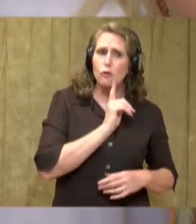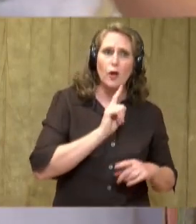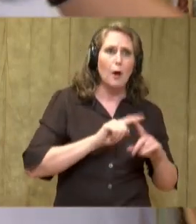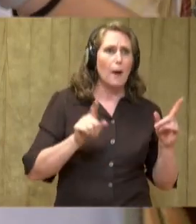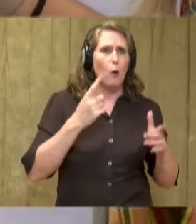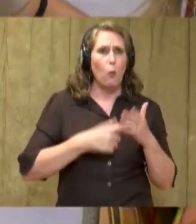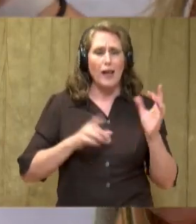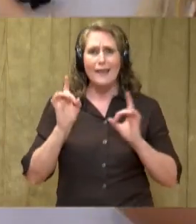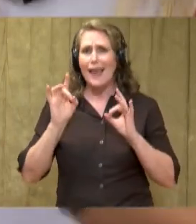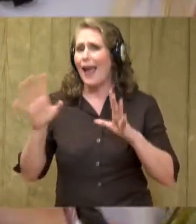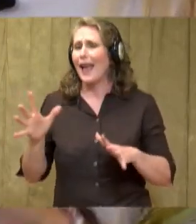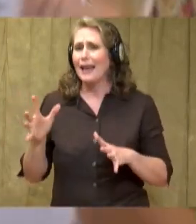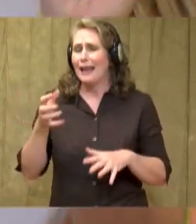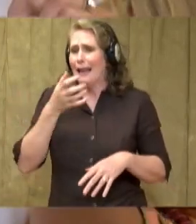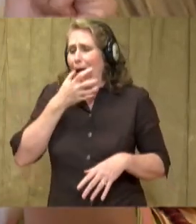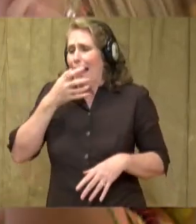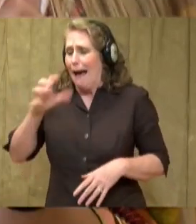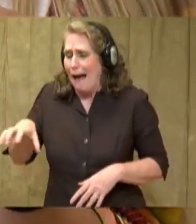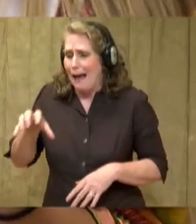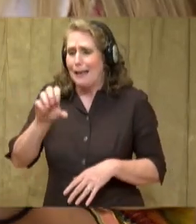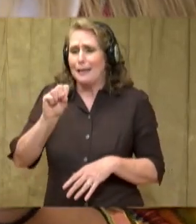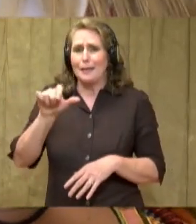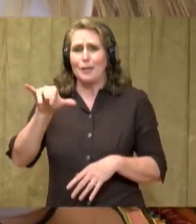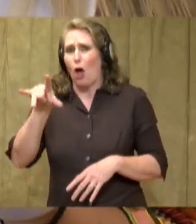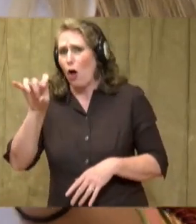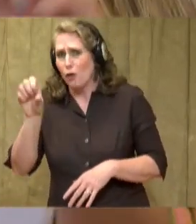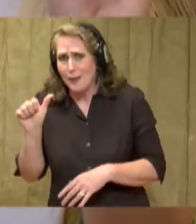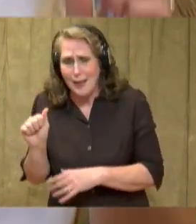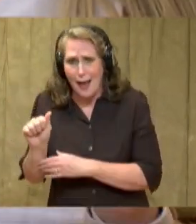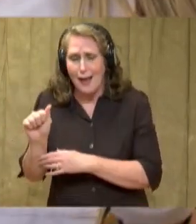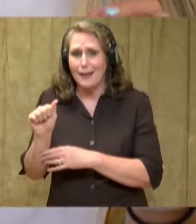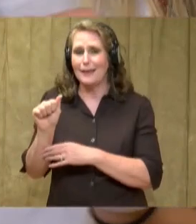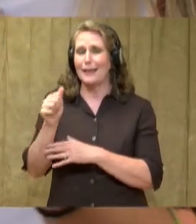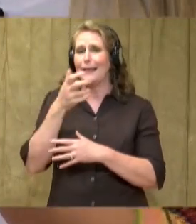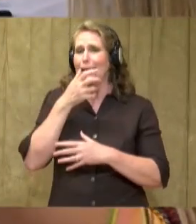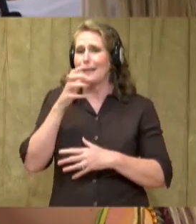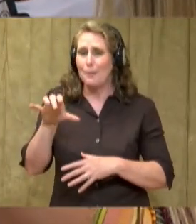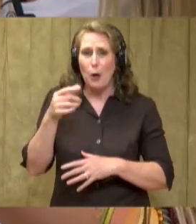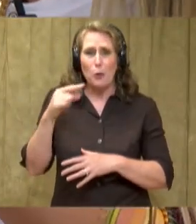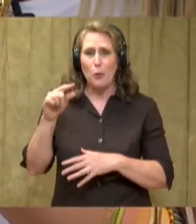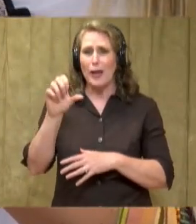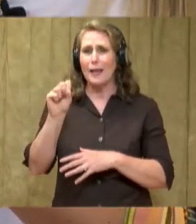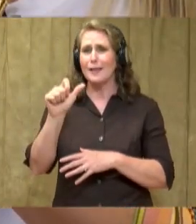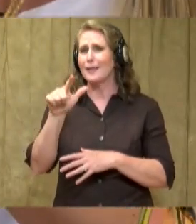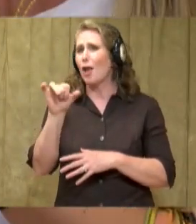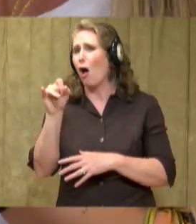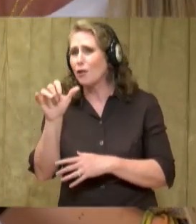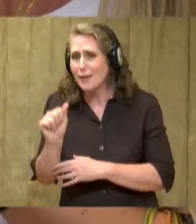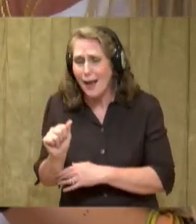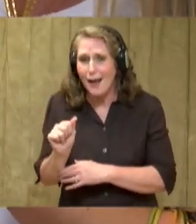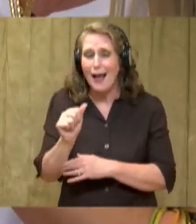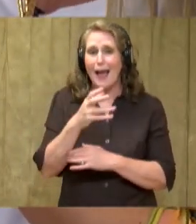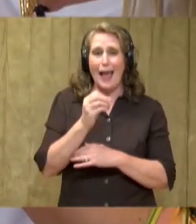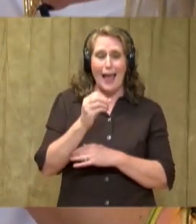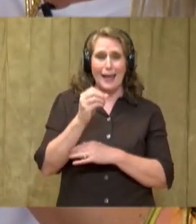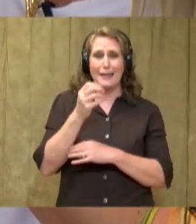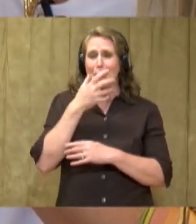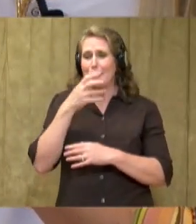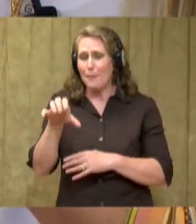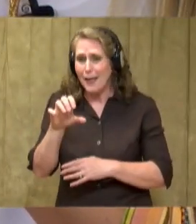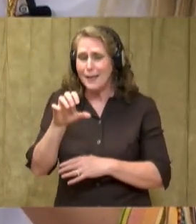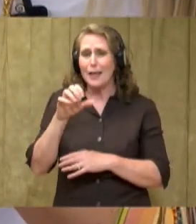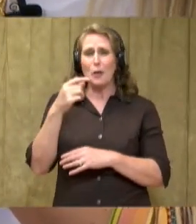hate spicy salsa even more. They hate spicy green salsa and spicy red